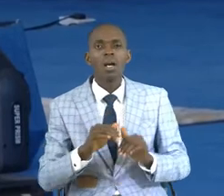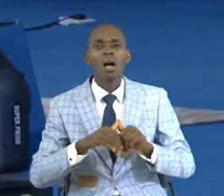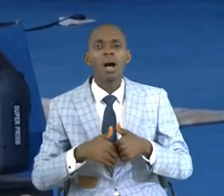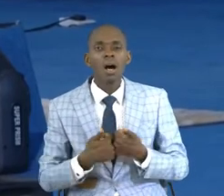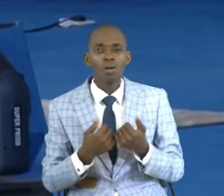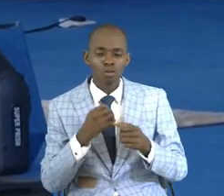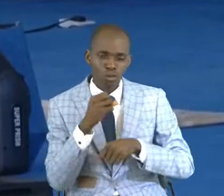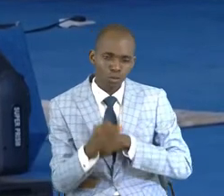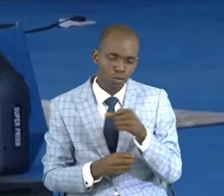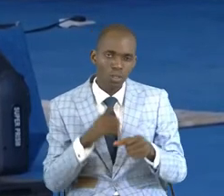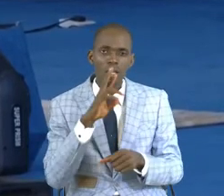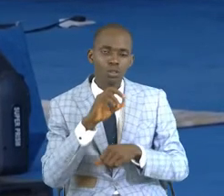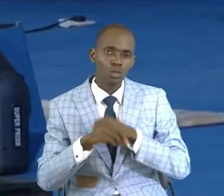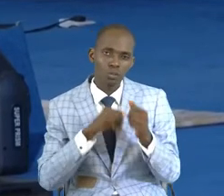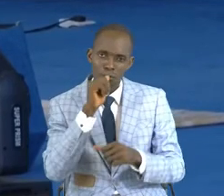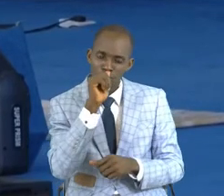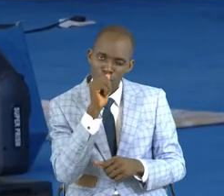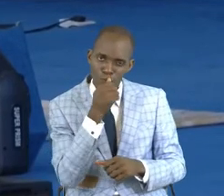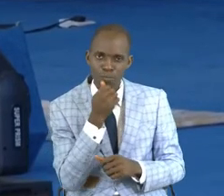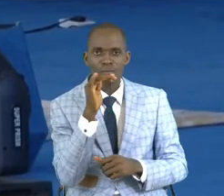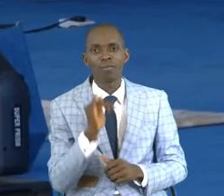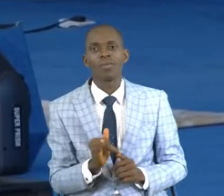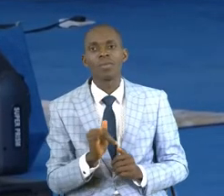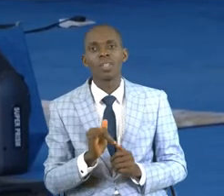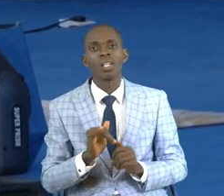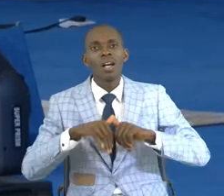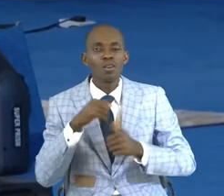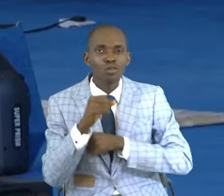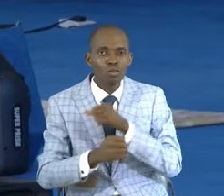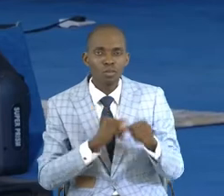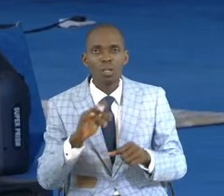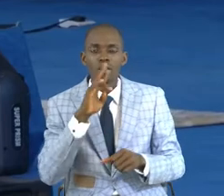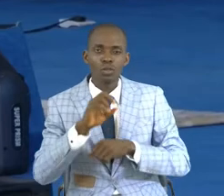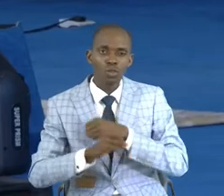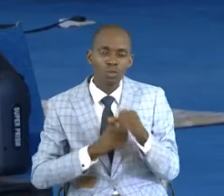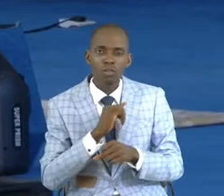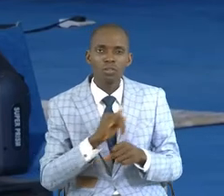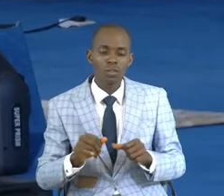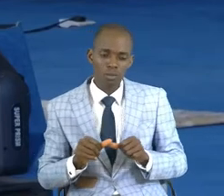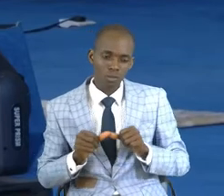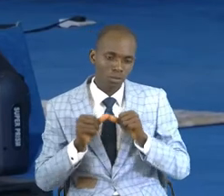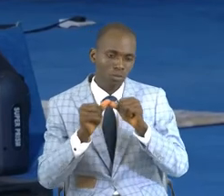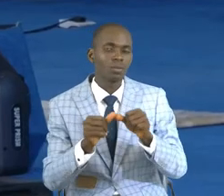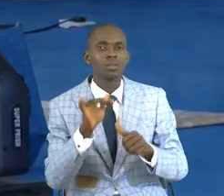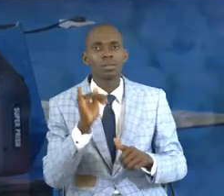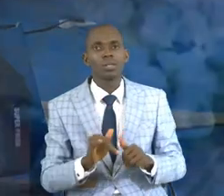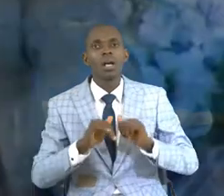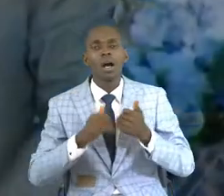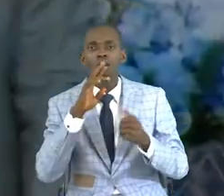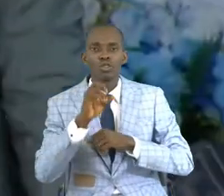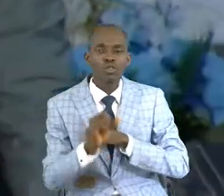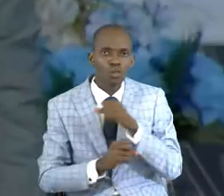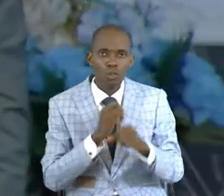patiently? Are you suffering persistently? How are you suffering perseveringly? If